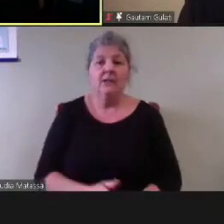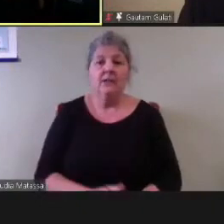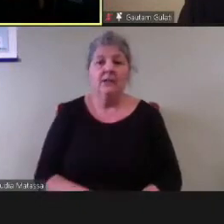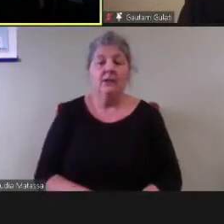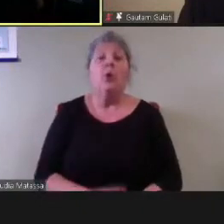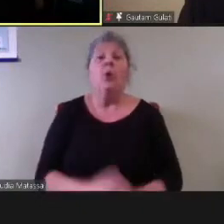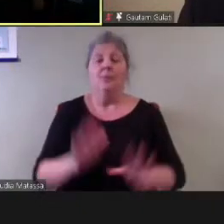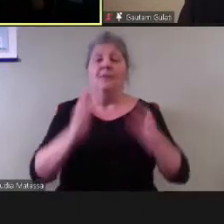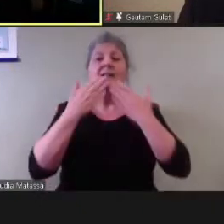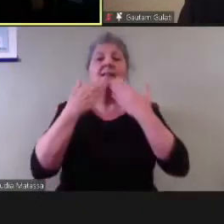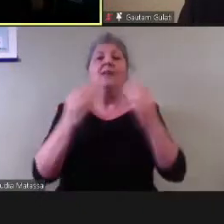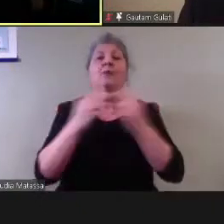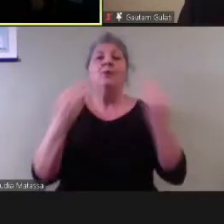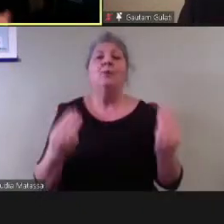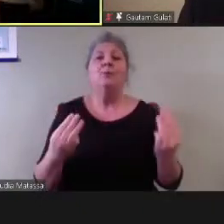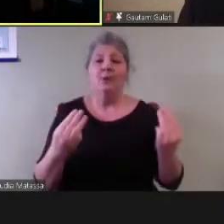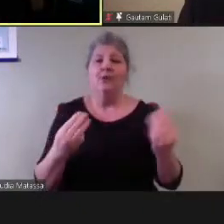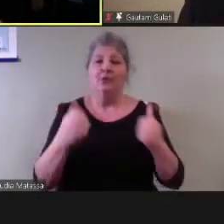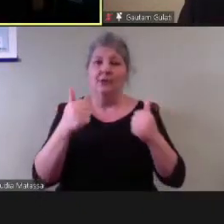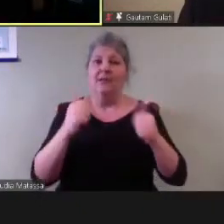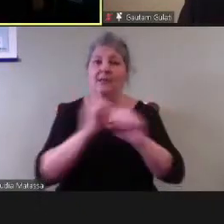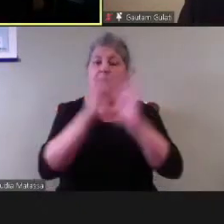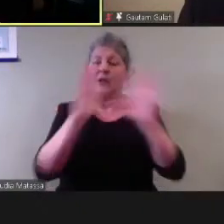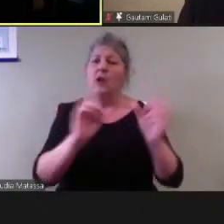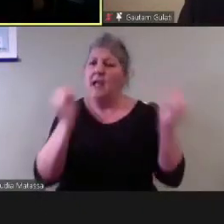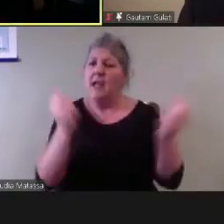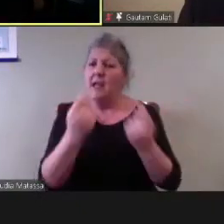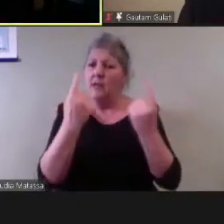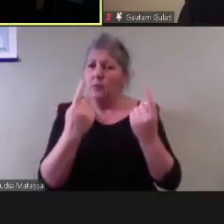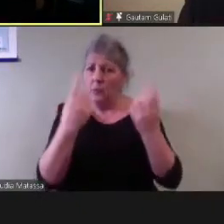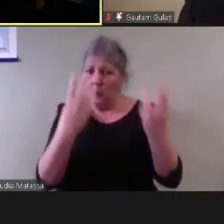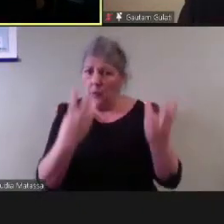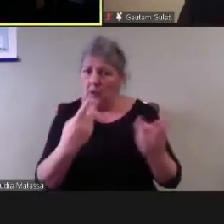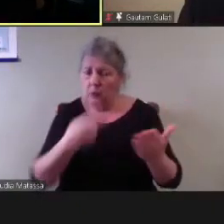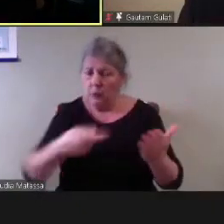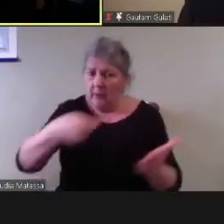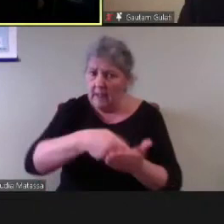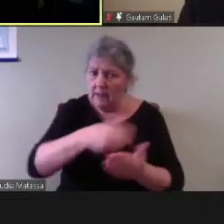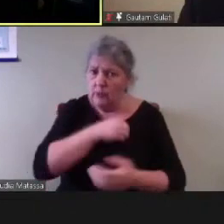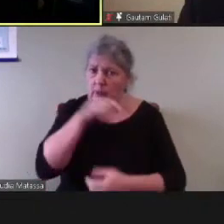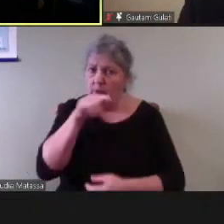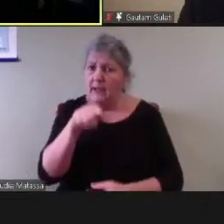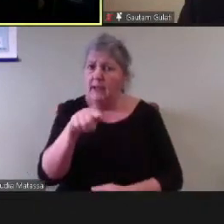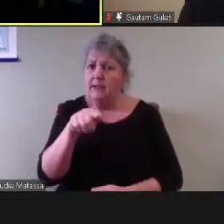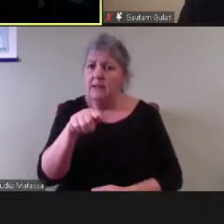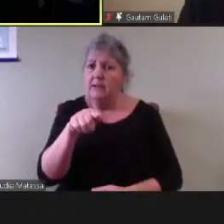Thank you so much, Maggie, that's really clear. Would anybody else like to come in on that, or will I move to another question?